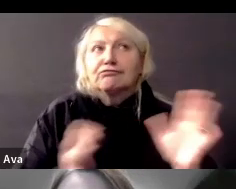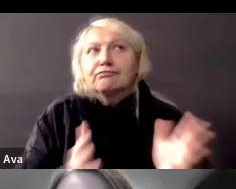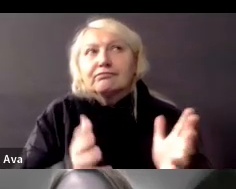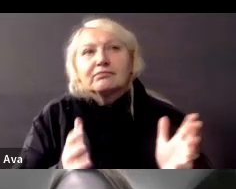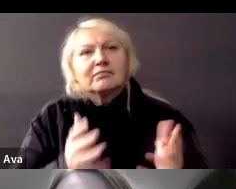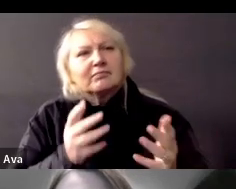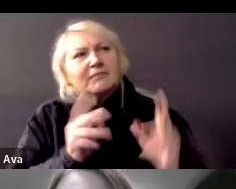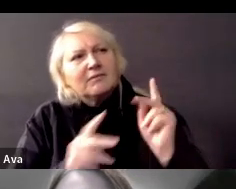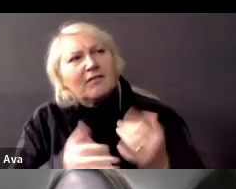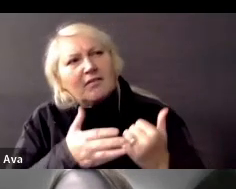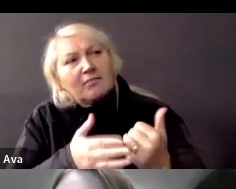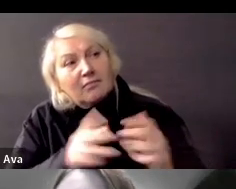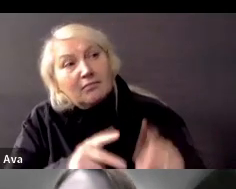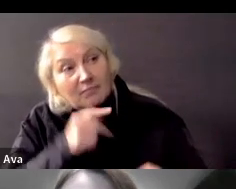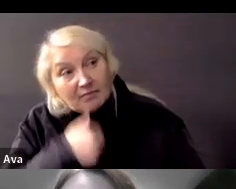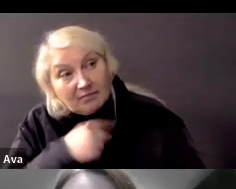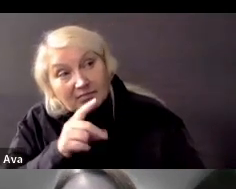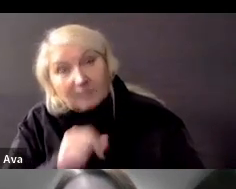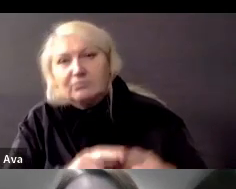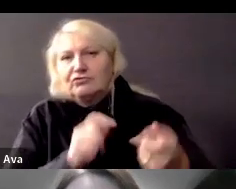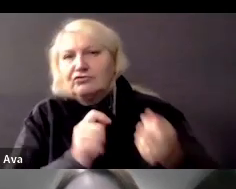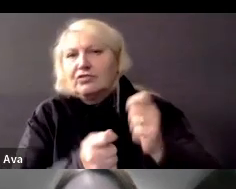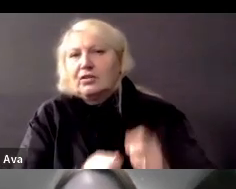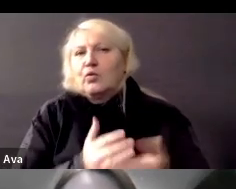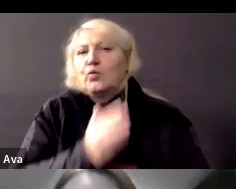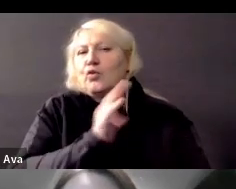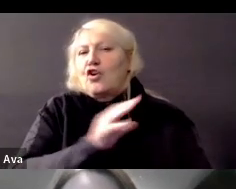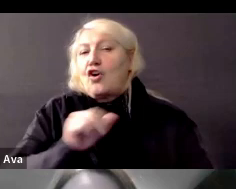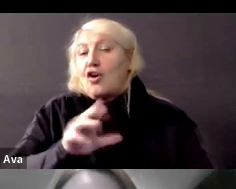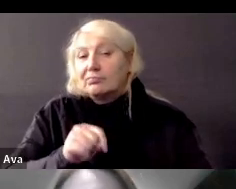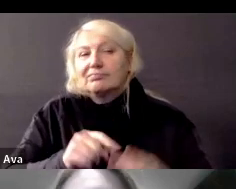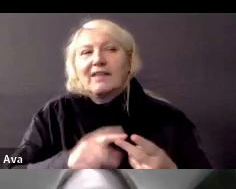with disabilities through her art and advocacy work.